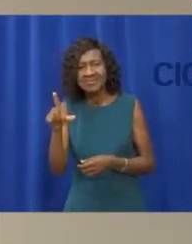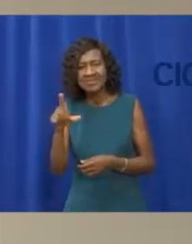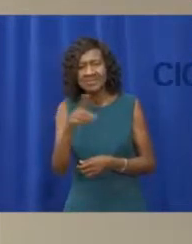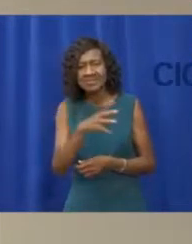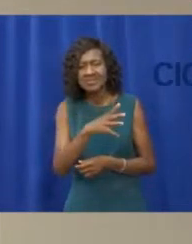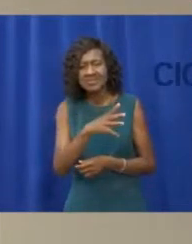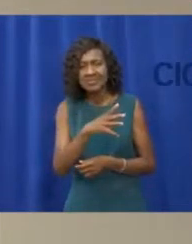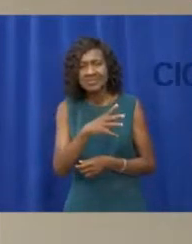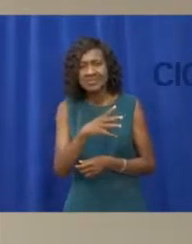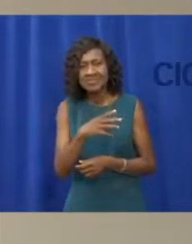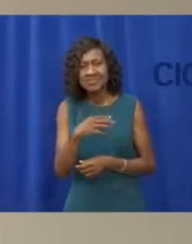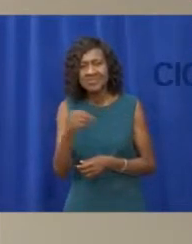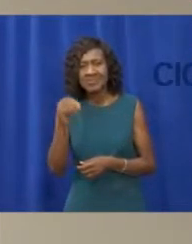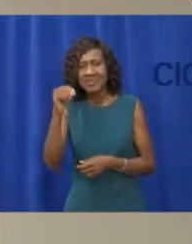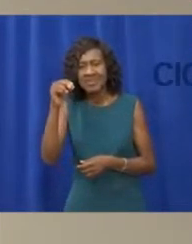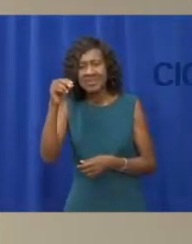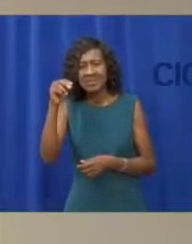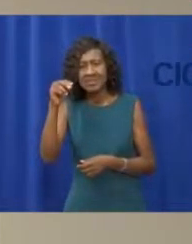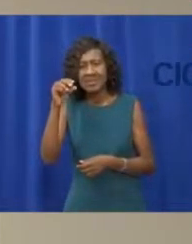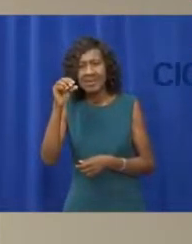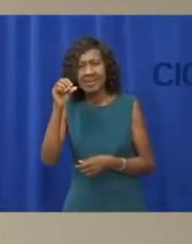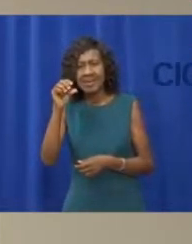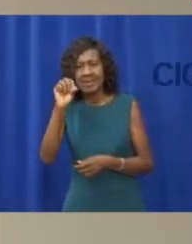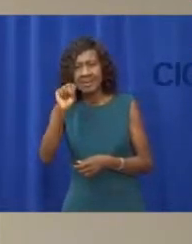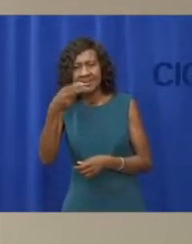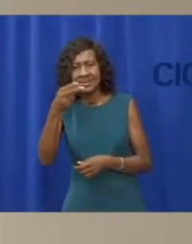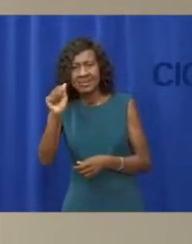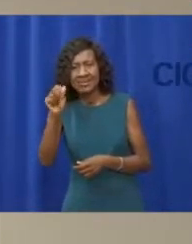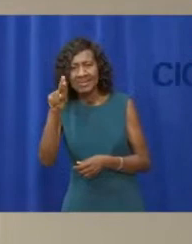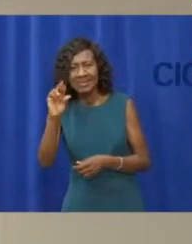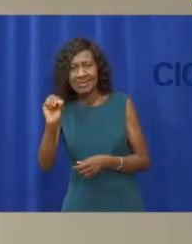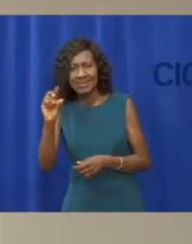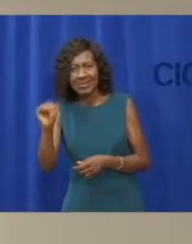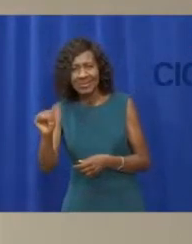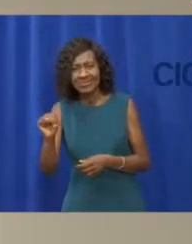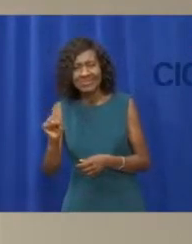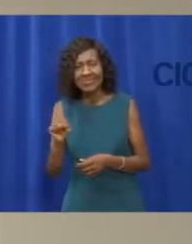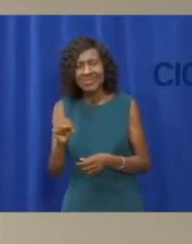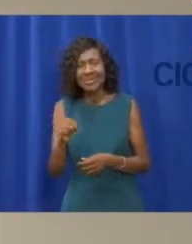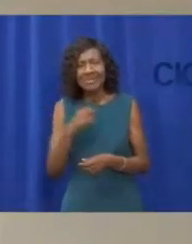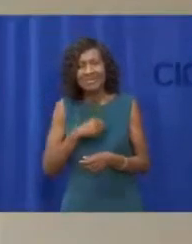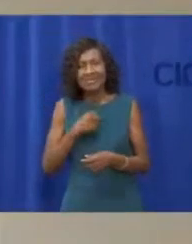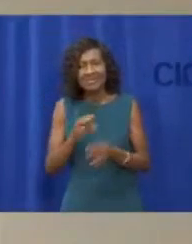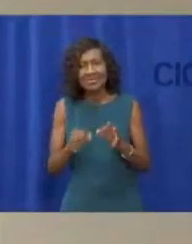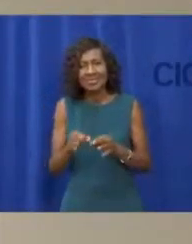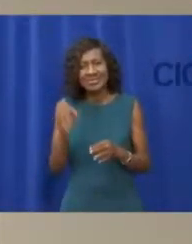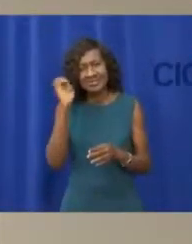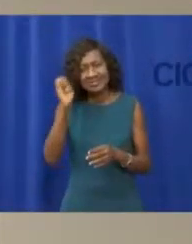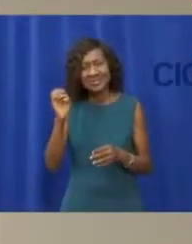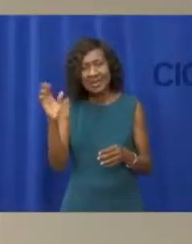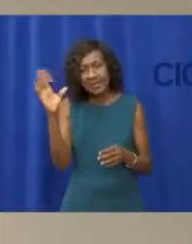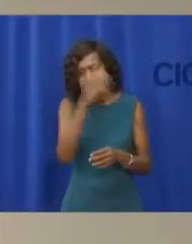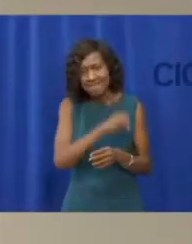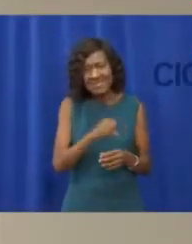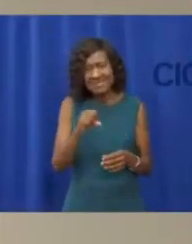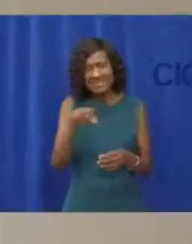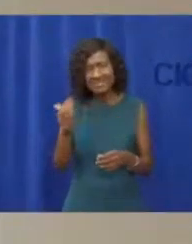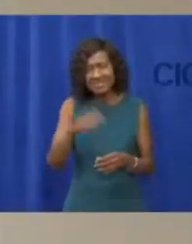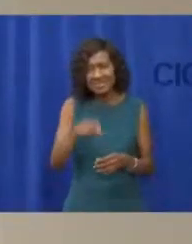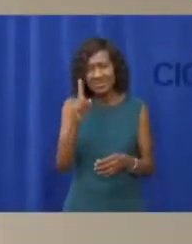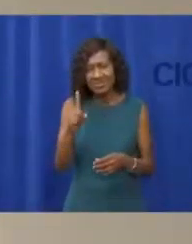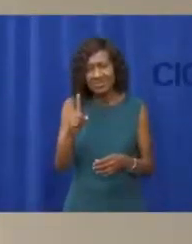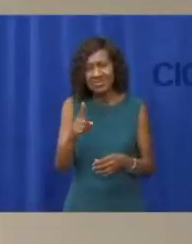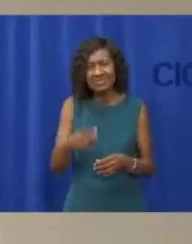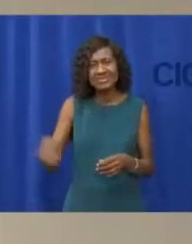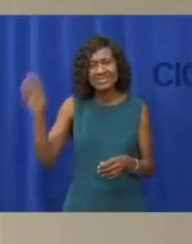the PA, Ms. Sharon Roberts. Sorry if I miss anyone, but I salute you. Moving on,